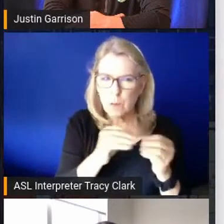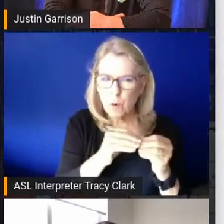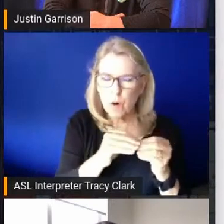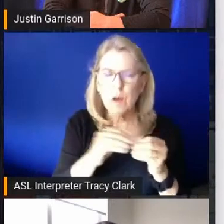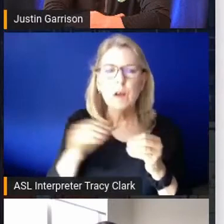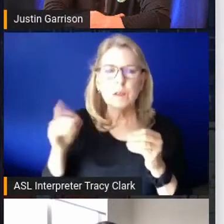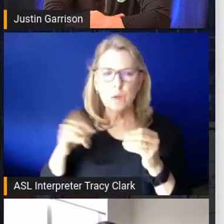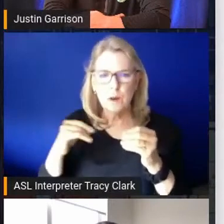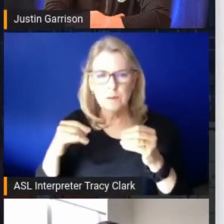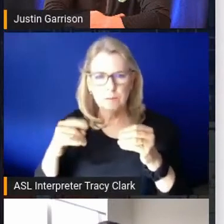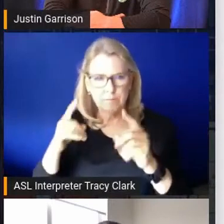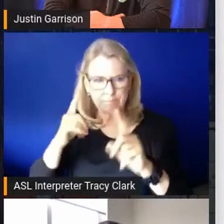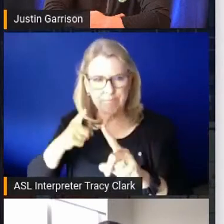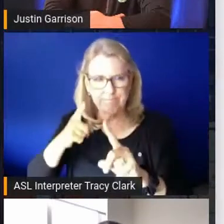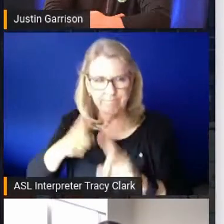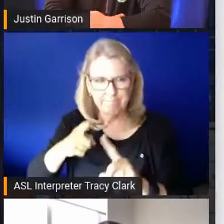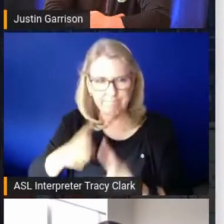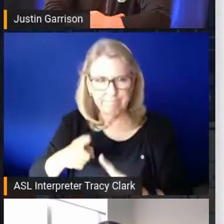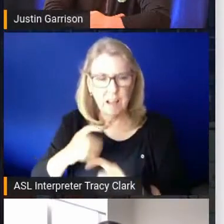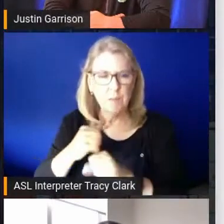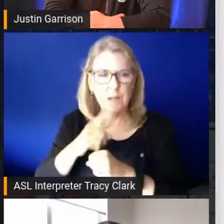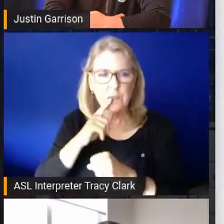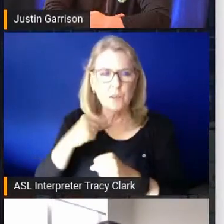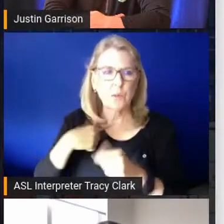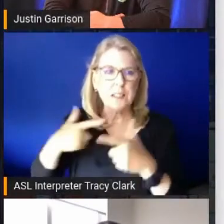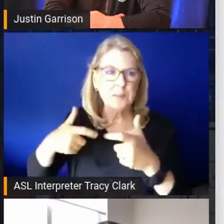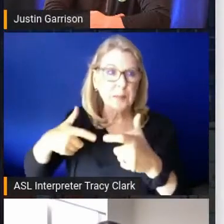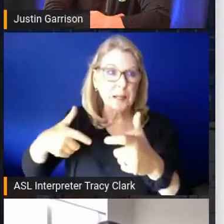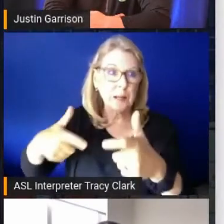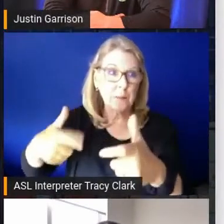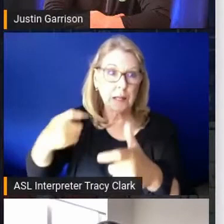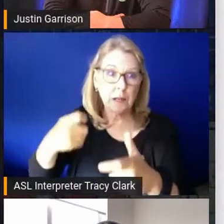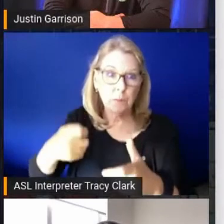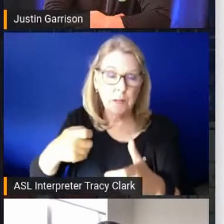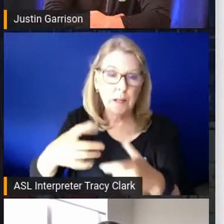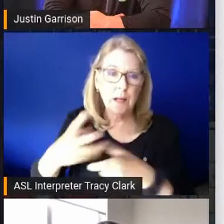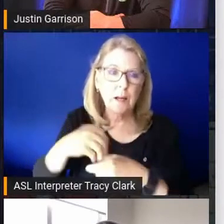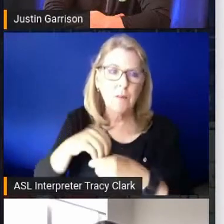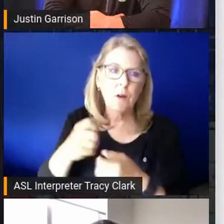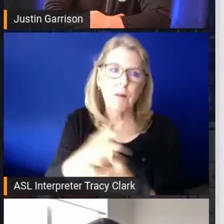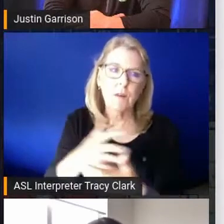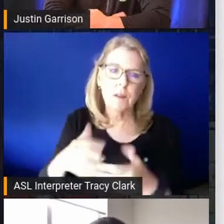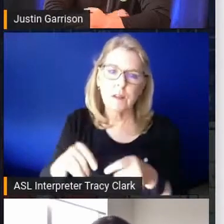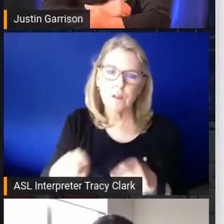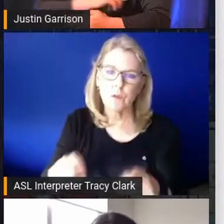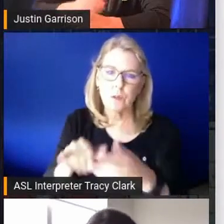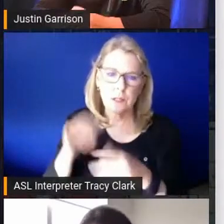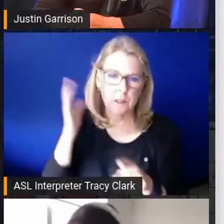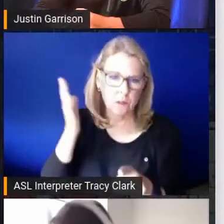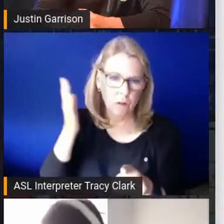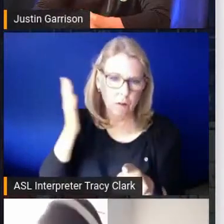and we could make sure we cover it all during the talk. Of course, I'm very happy to take other questions. So